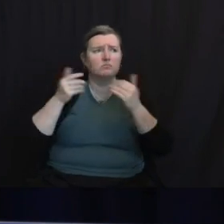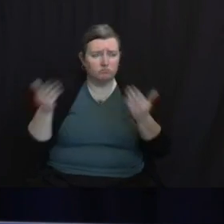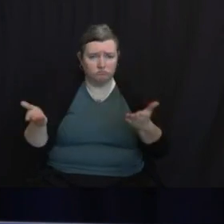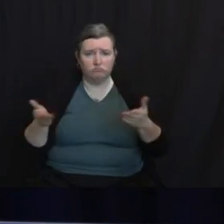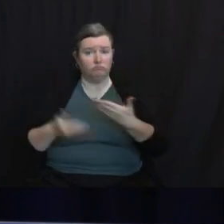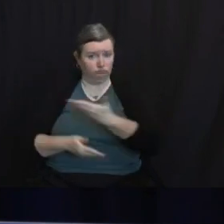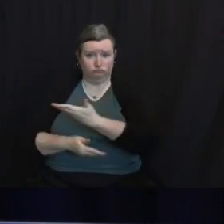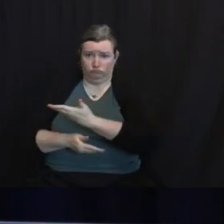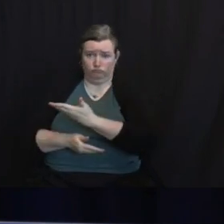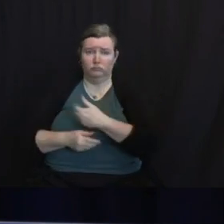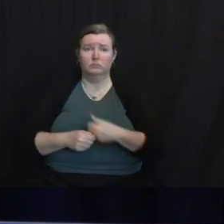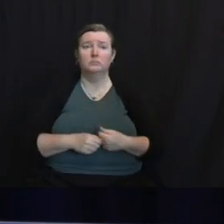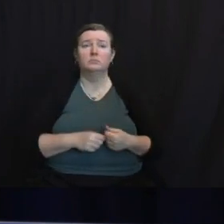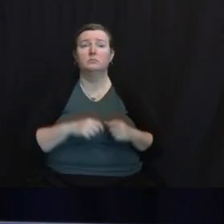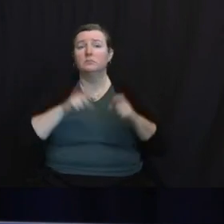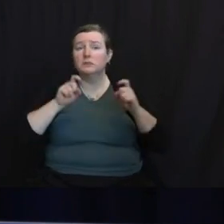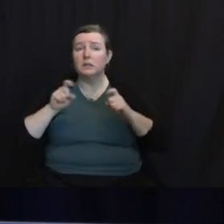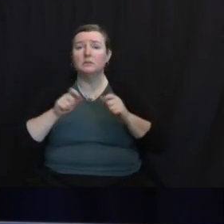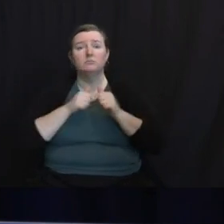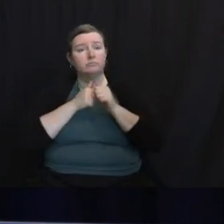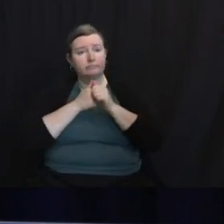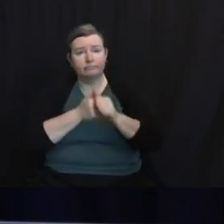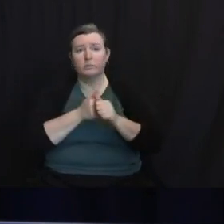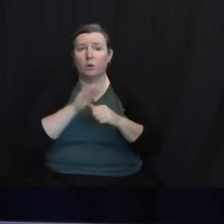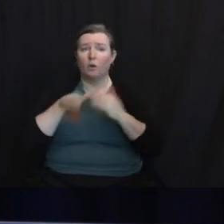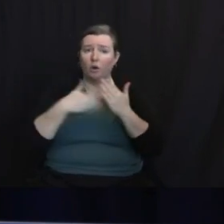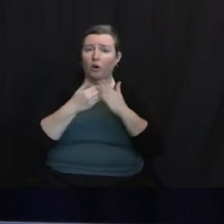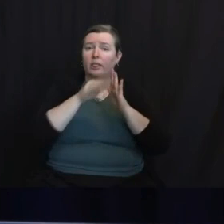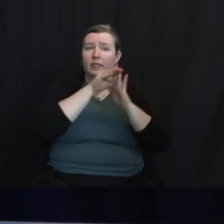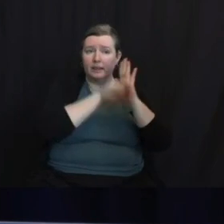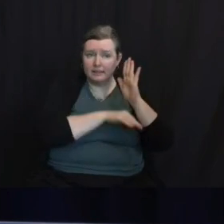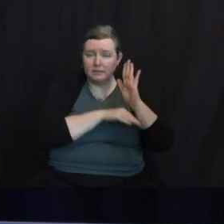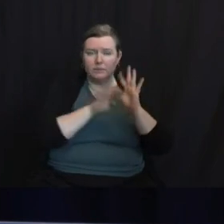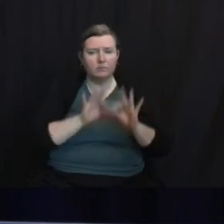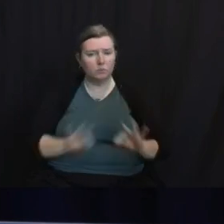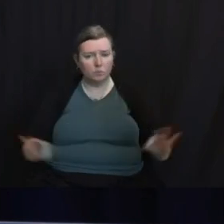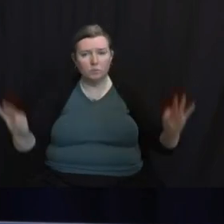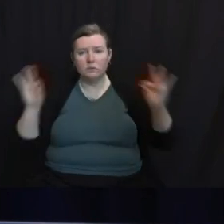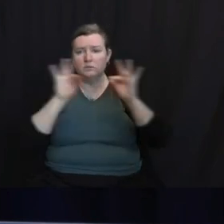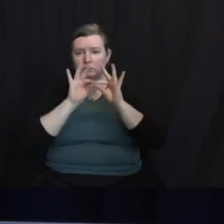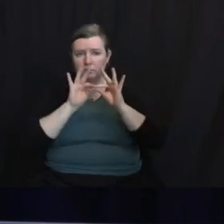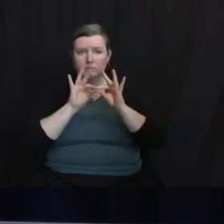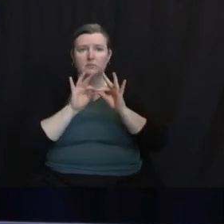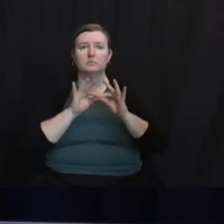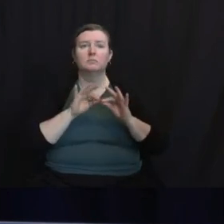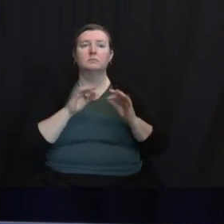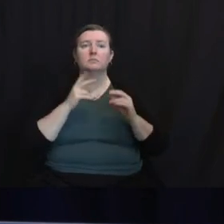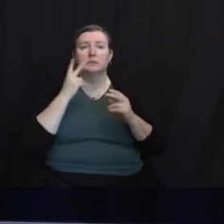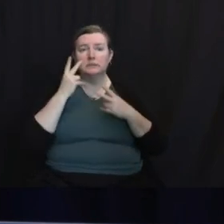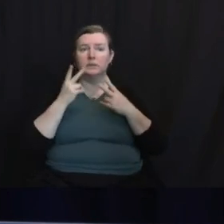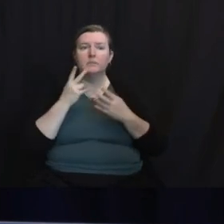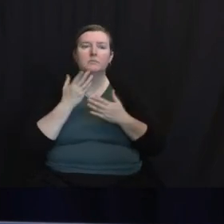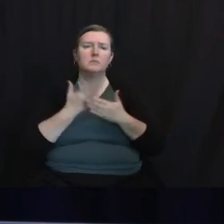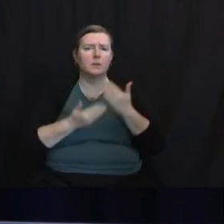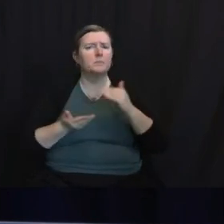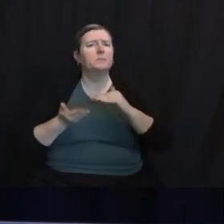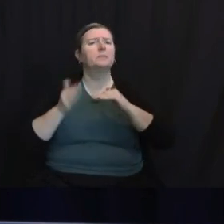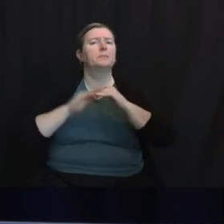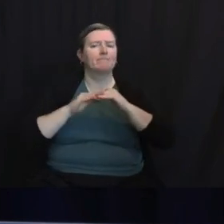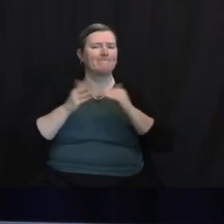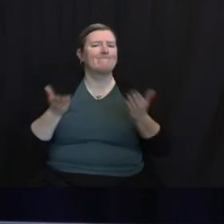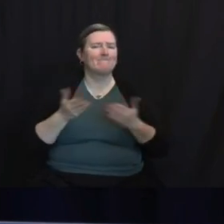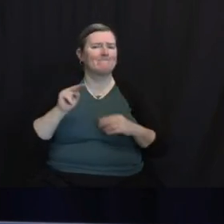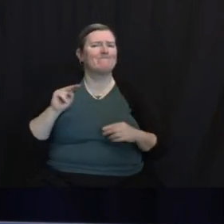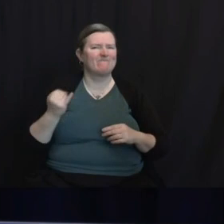Getting tested and following public health precautions is vital as we are seeing some increased COVID-19 activity in our state.